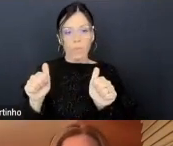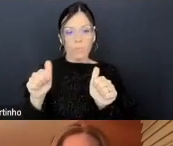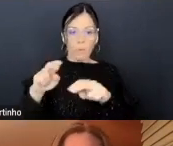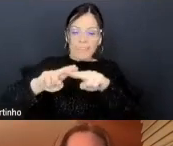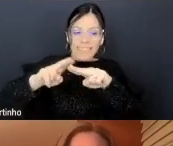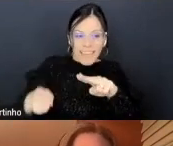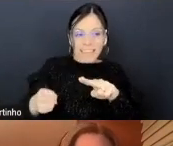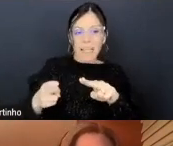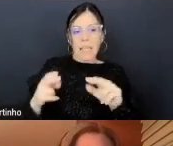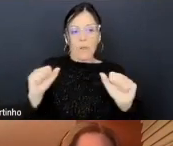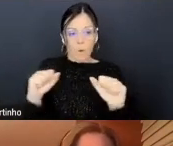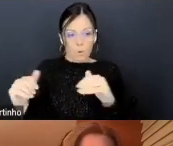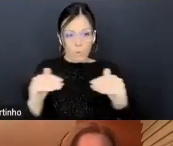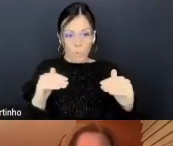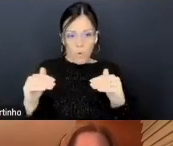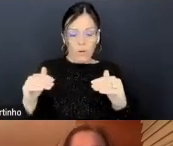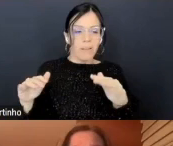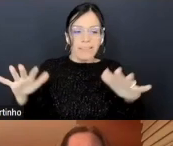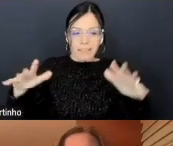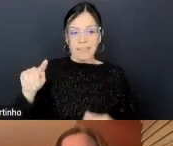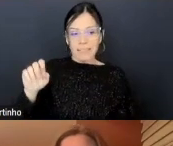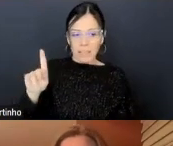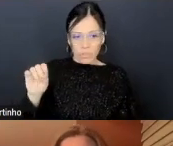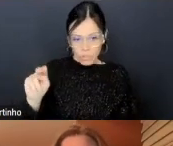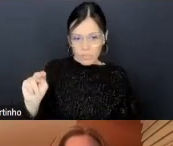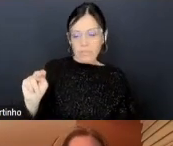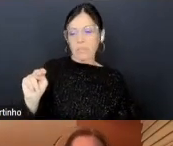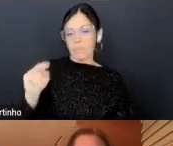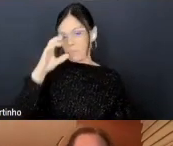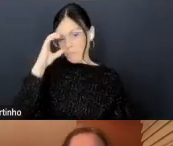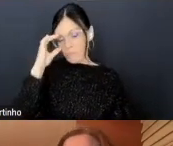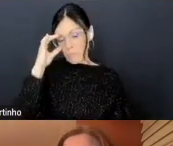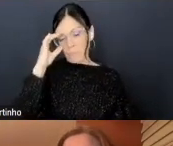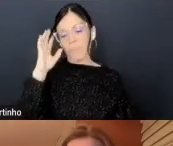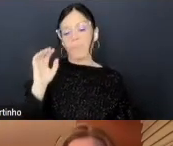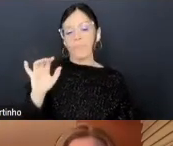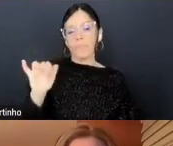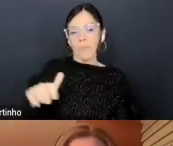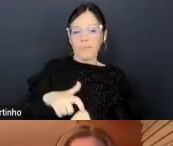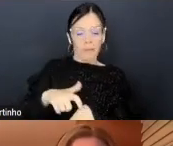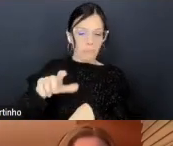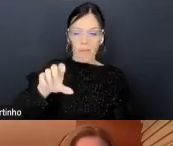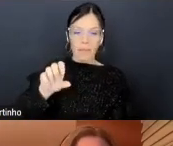according to most analysts at the time the summit was a failure